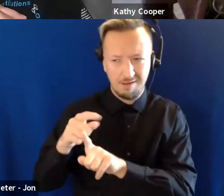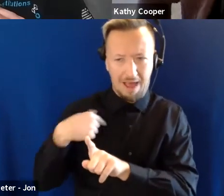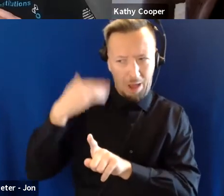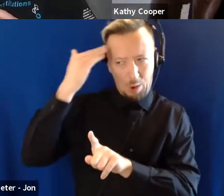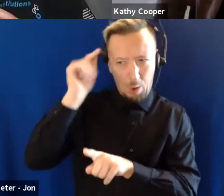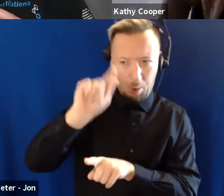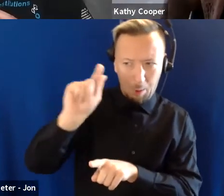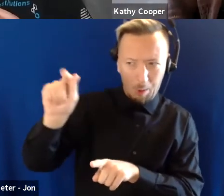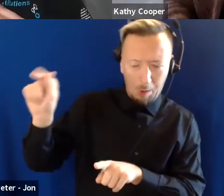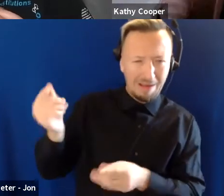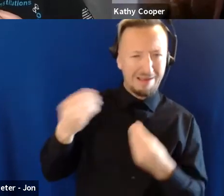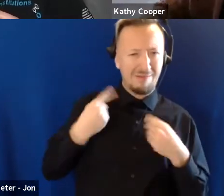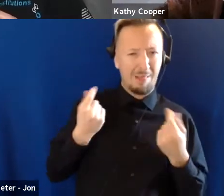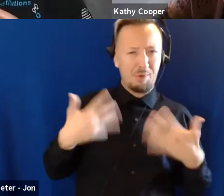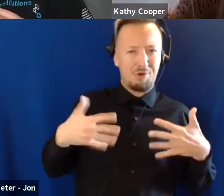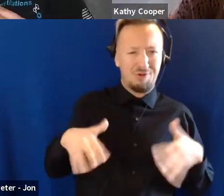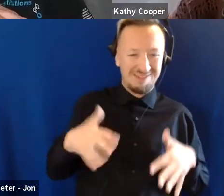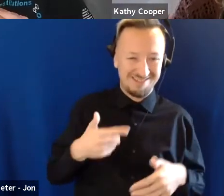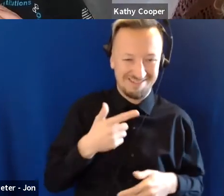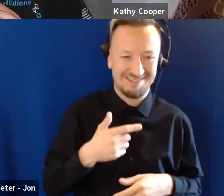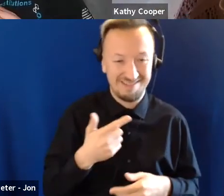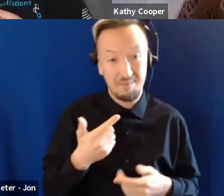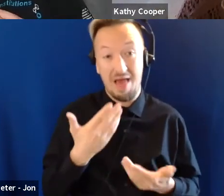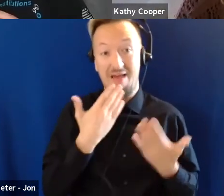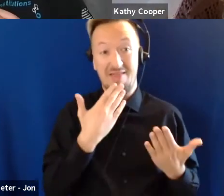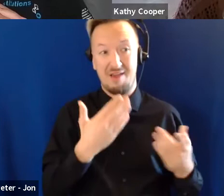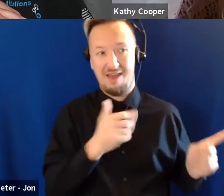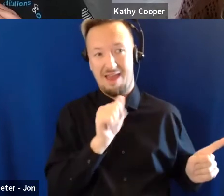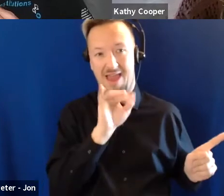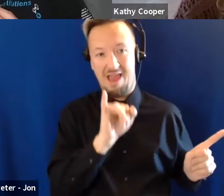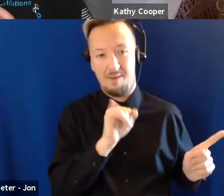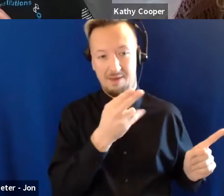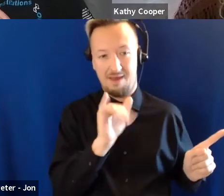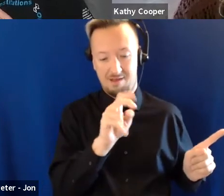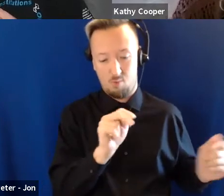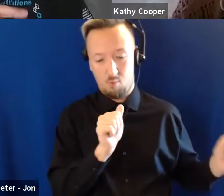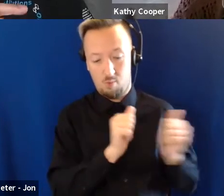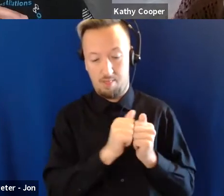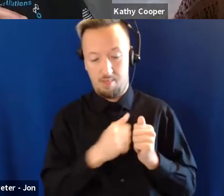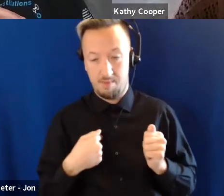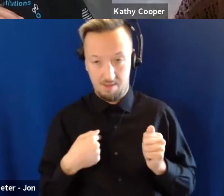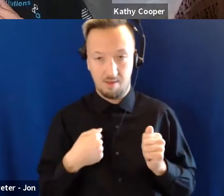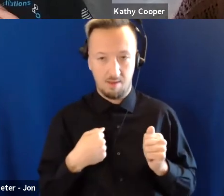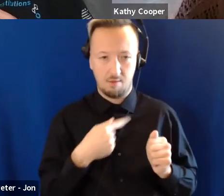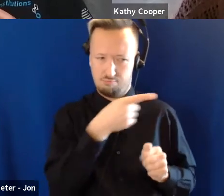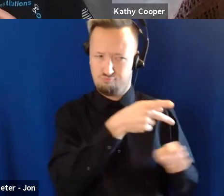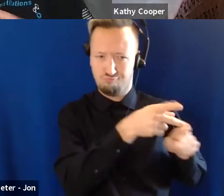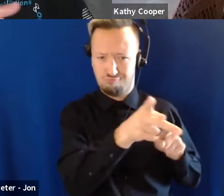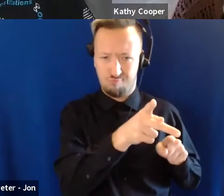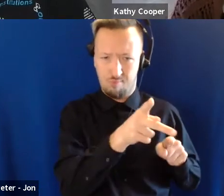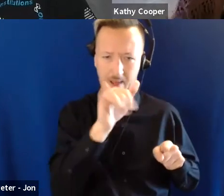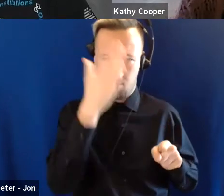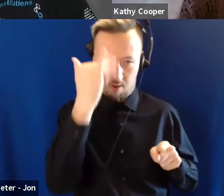but it does a little bit. So thank goodness I have Amy Heighton here to help me because she's a pro, and that's pretty much why I asked